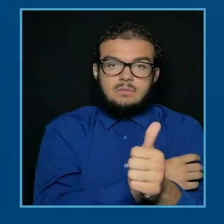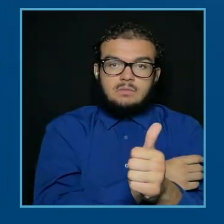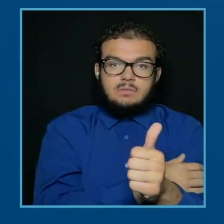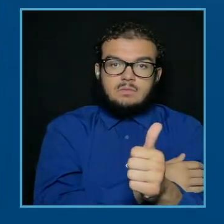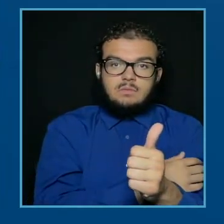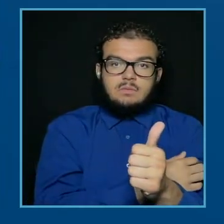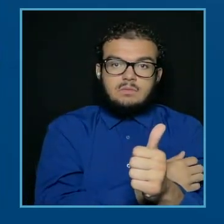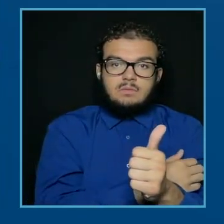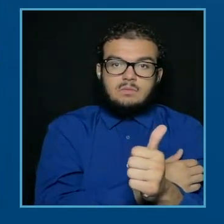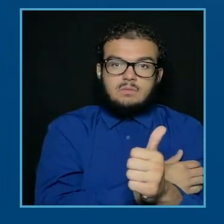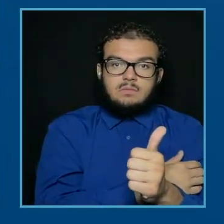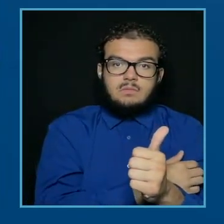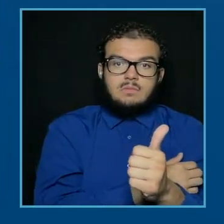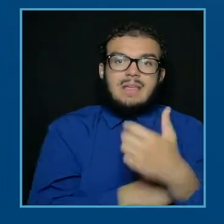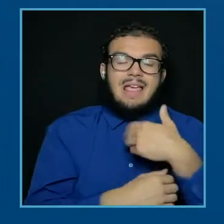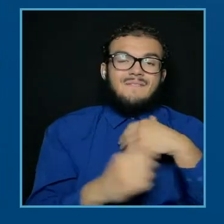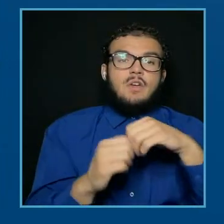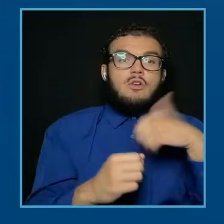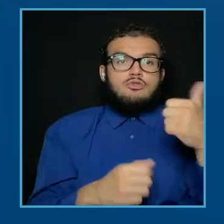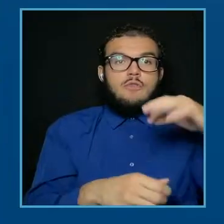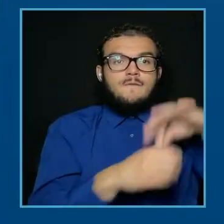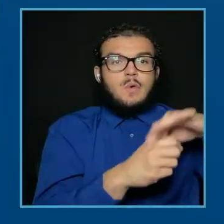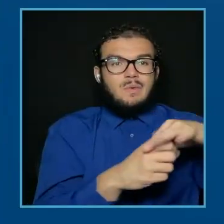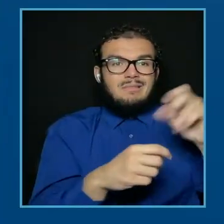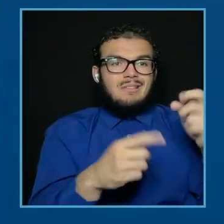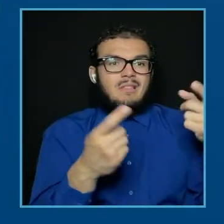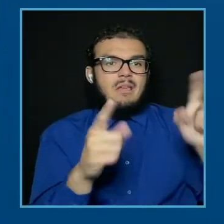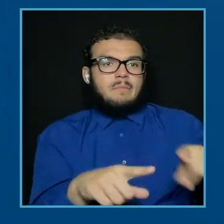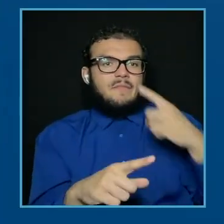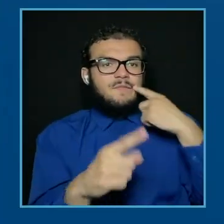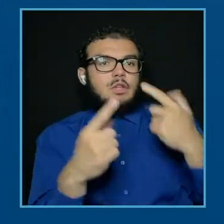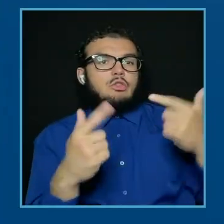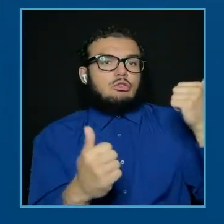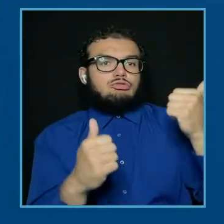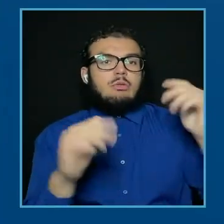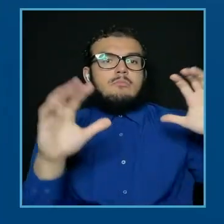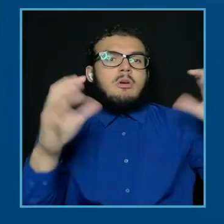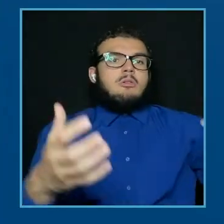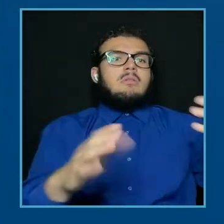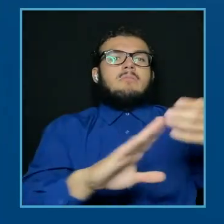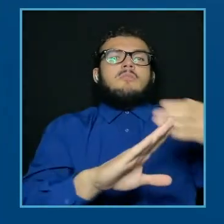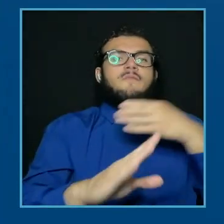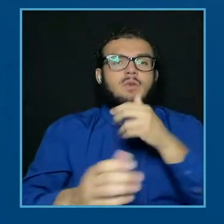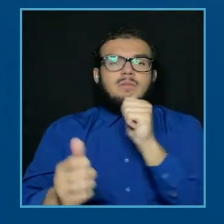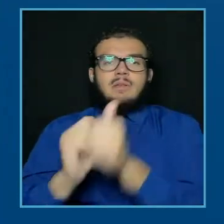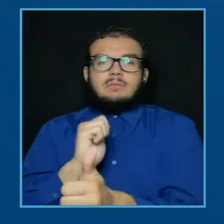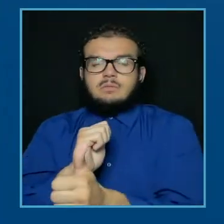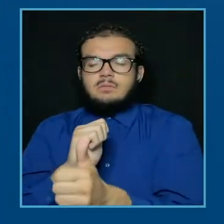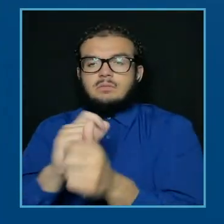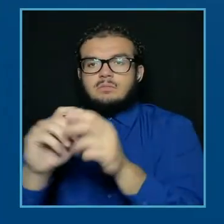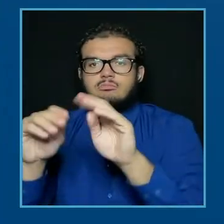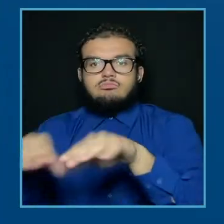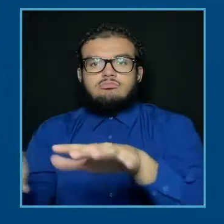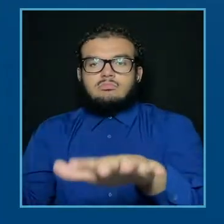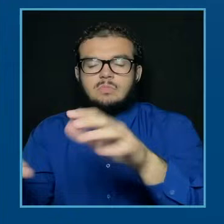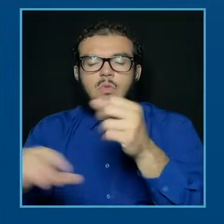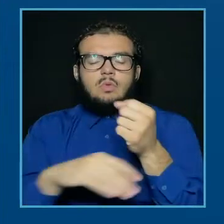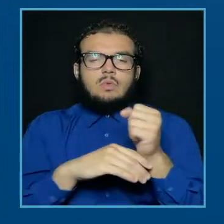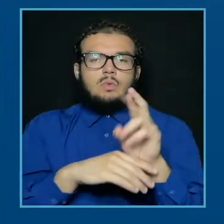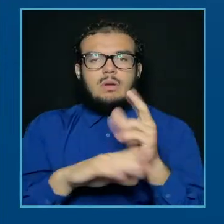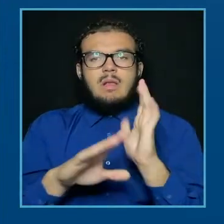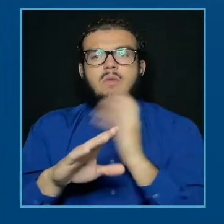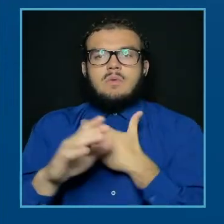is there another vote that has to happen in a larger body before it's enacted? Or does our